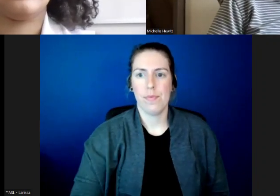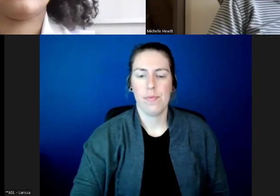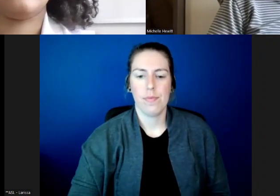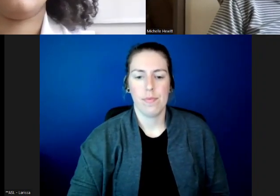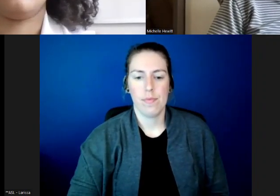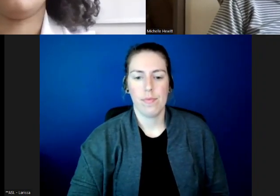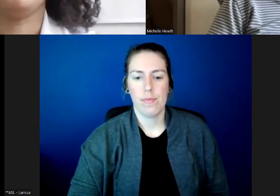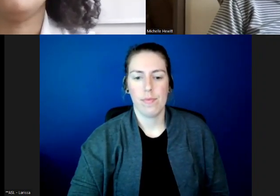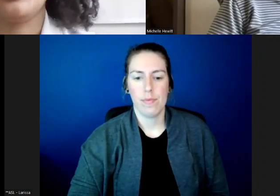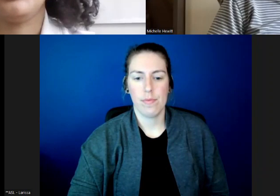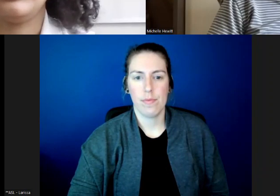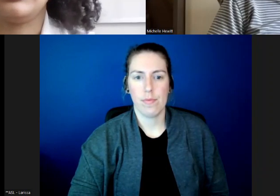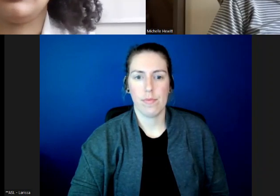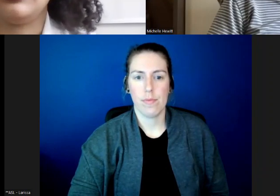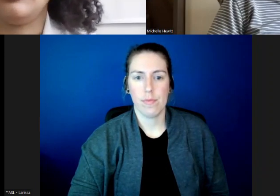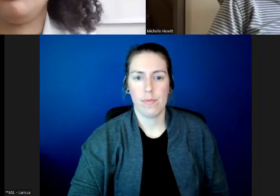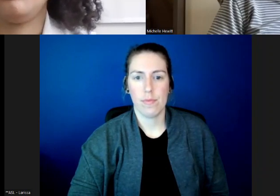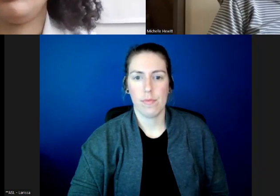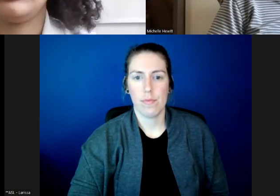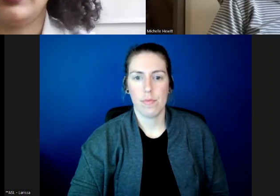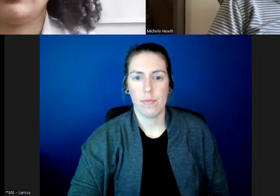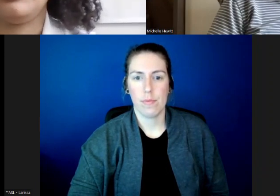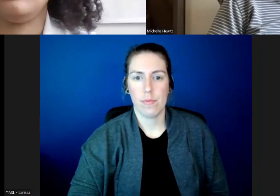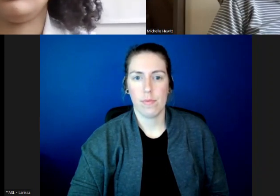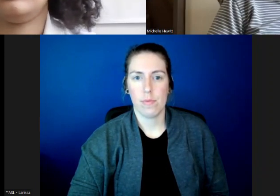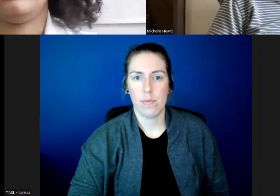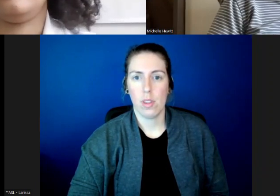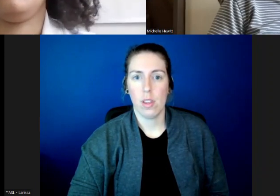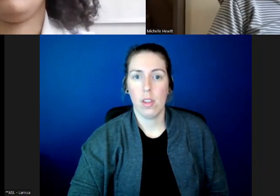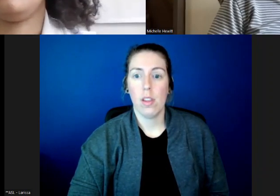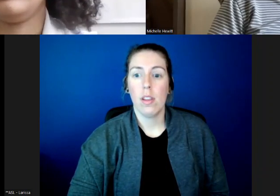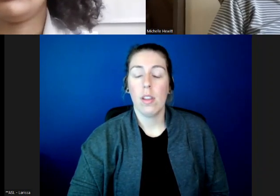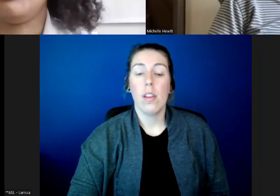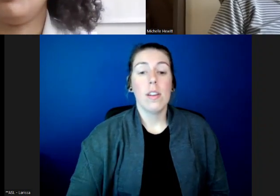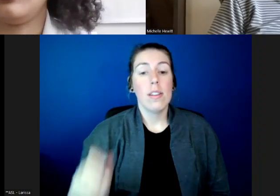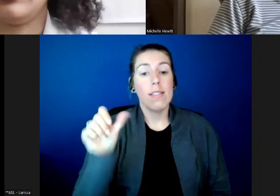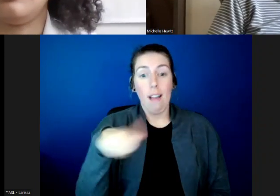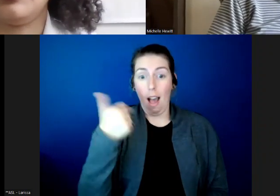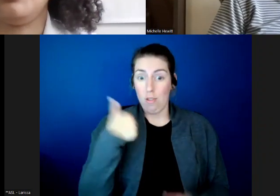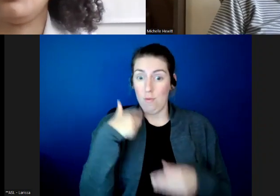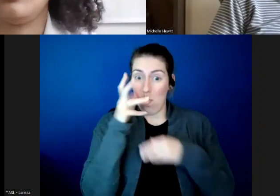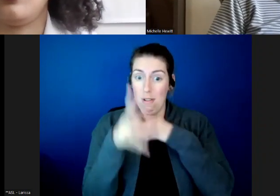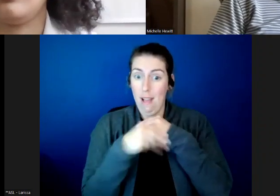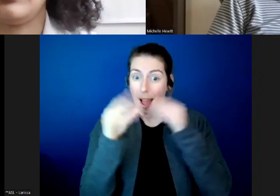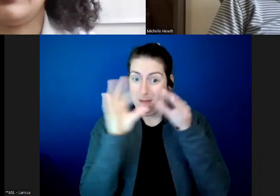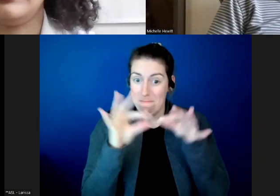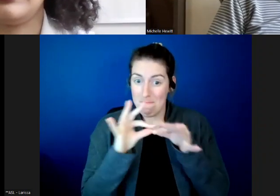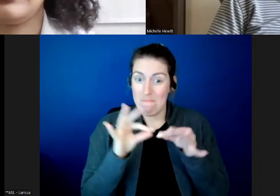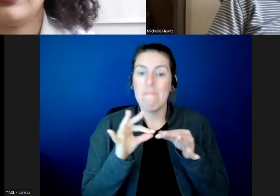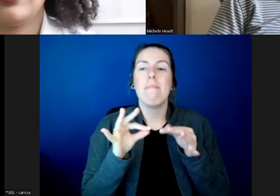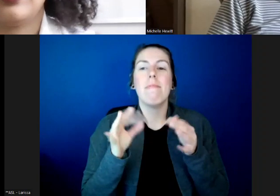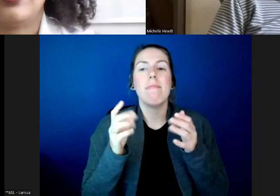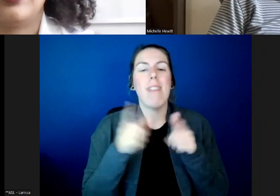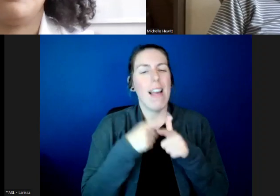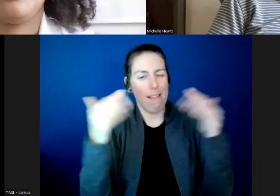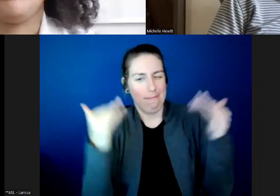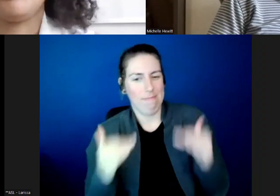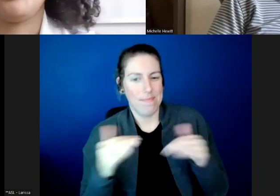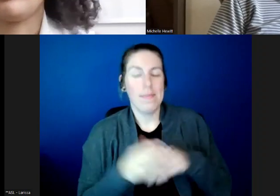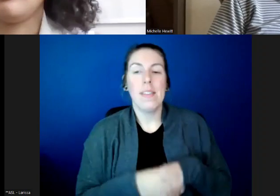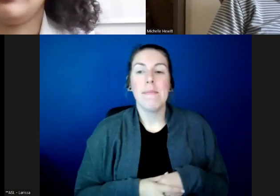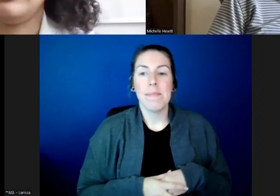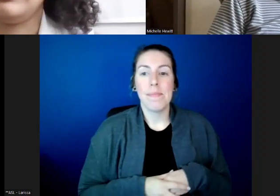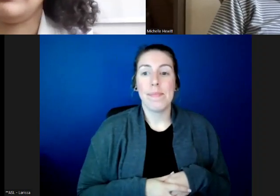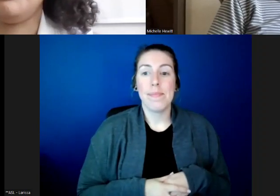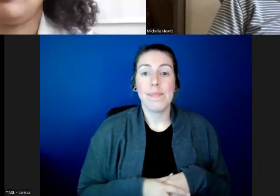And I think a couple of more pieces that I wanted to add about the rates before we move along is from